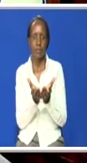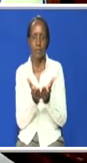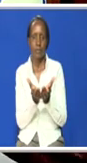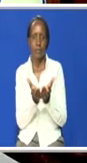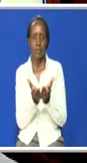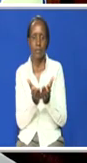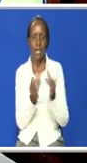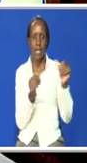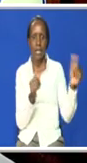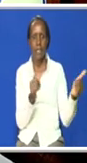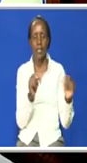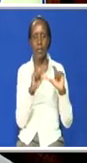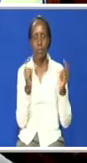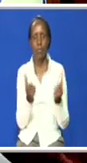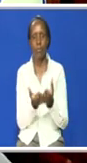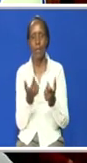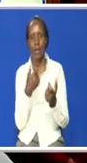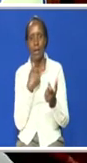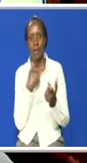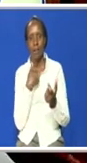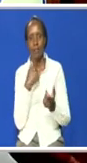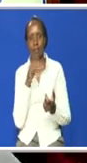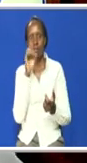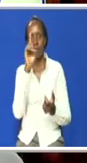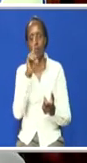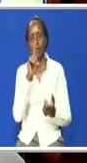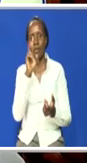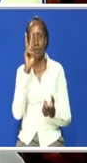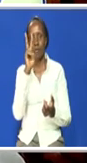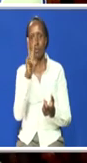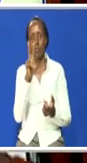In another group, I have one, two,